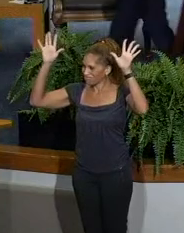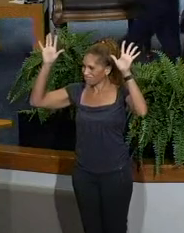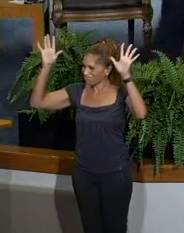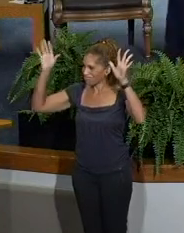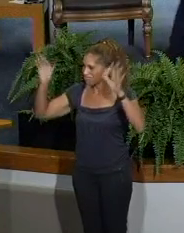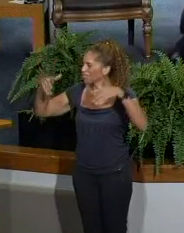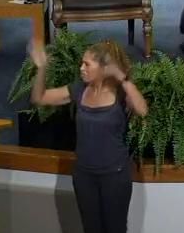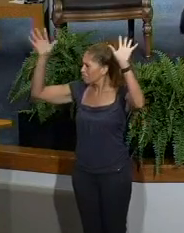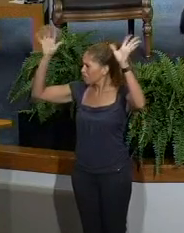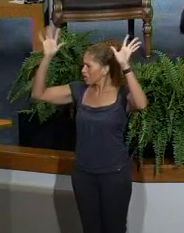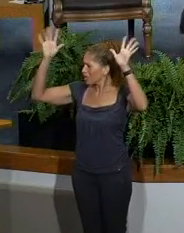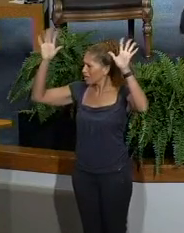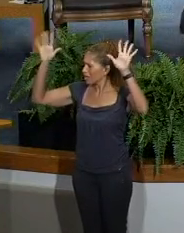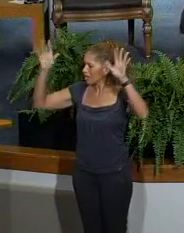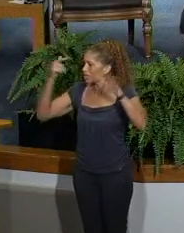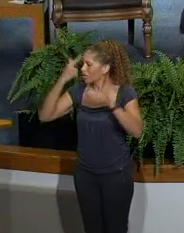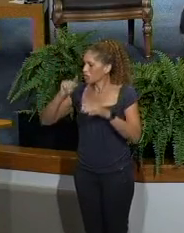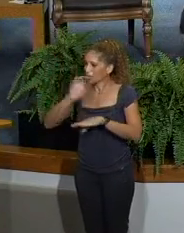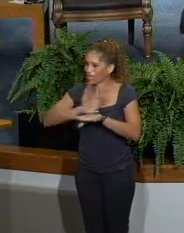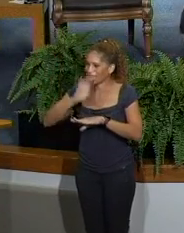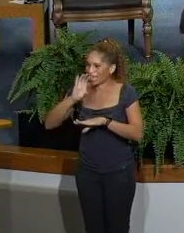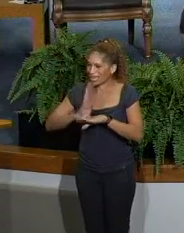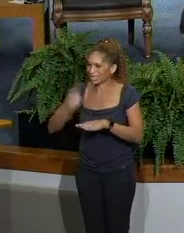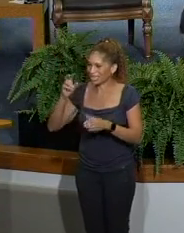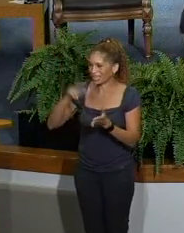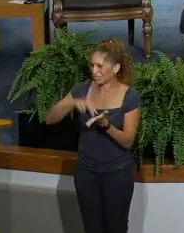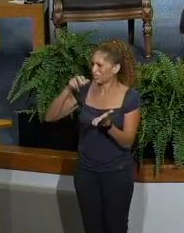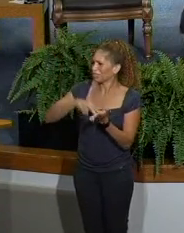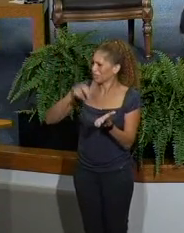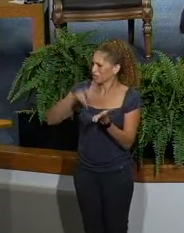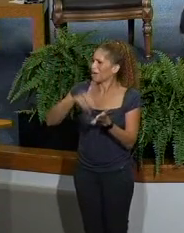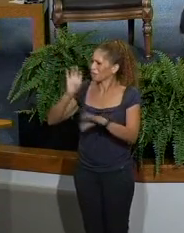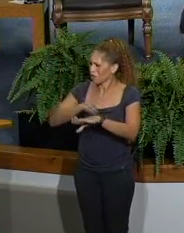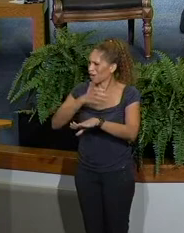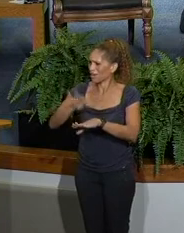Let's give it up for the Cascade Jump Off Choir, all of you.